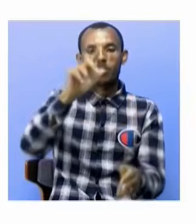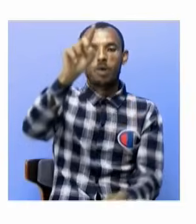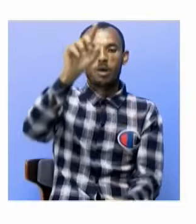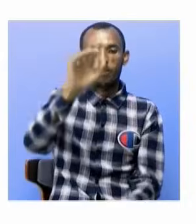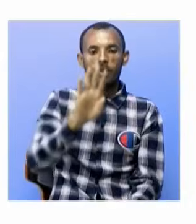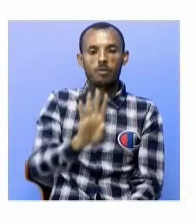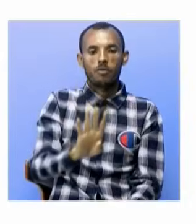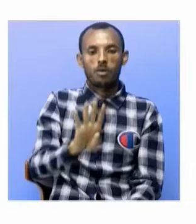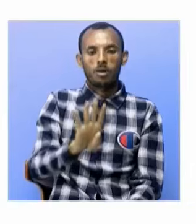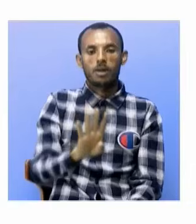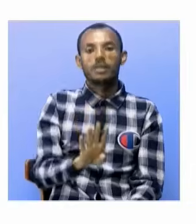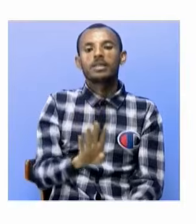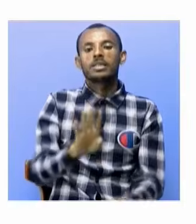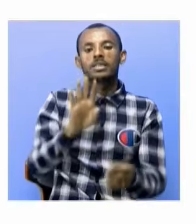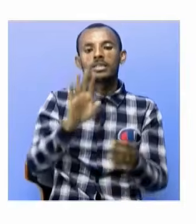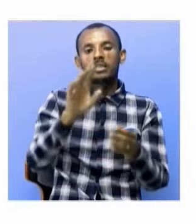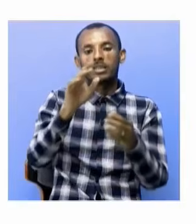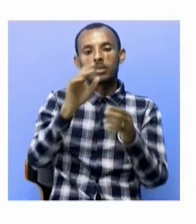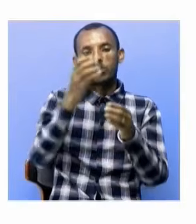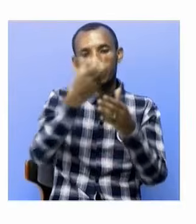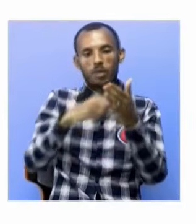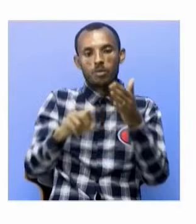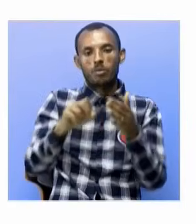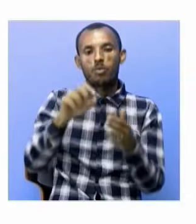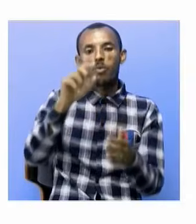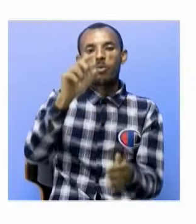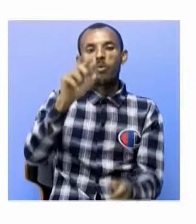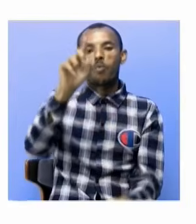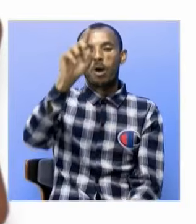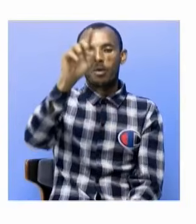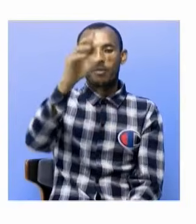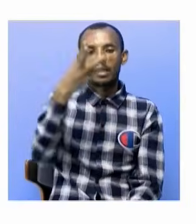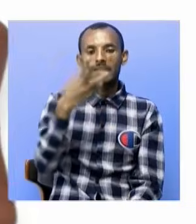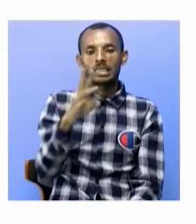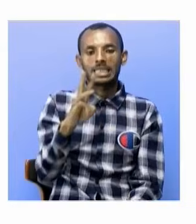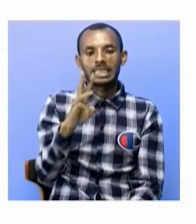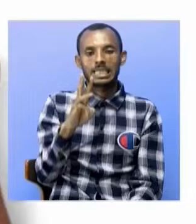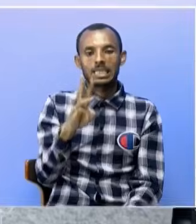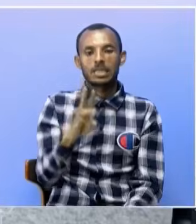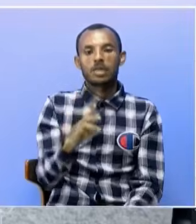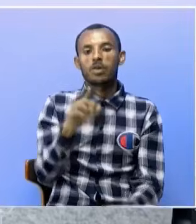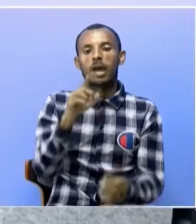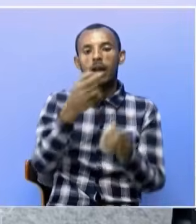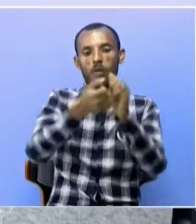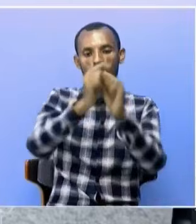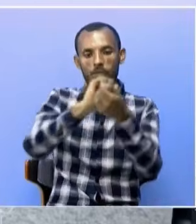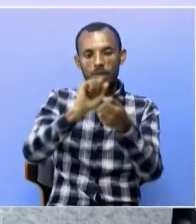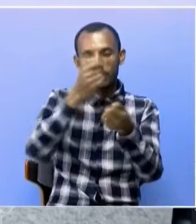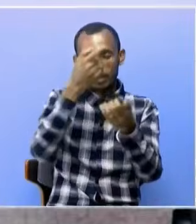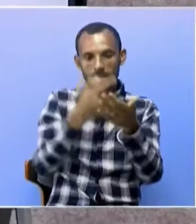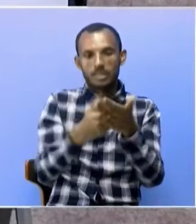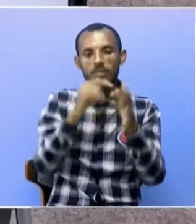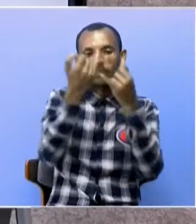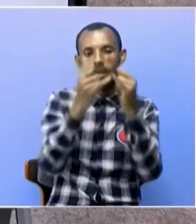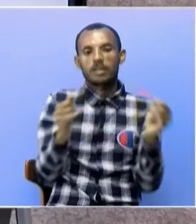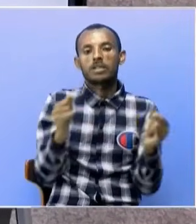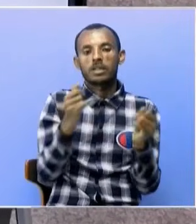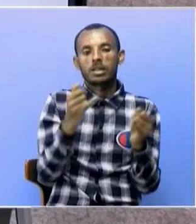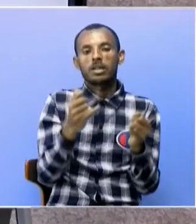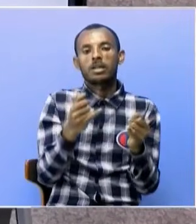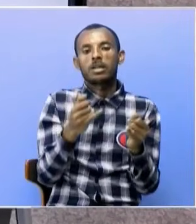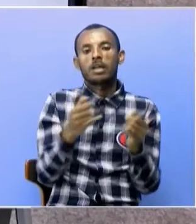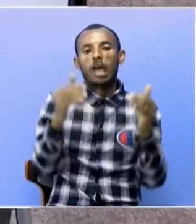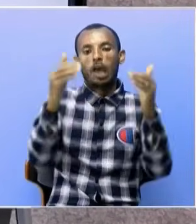over 4, the result becomes 1 over 16. Okay, you can convert this fraction into its